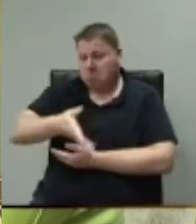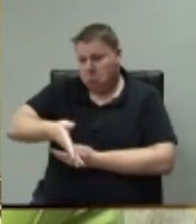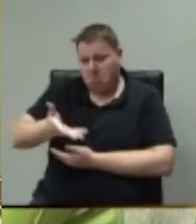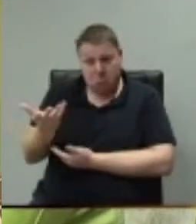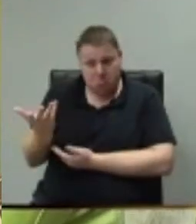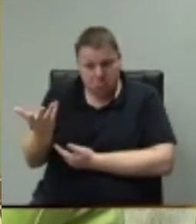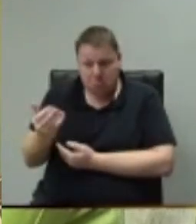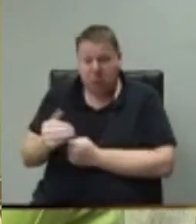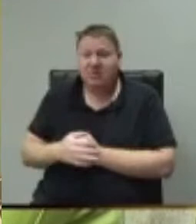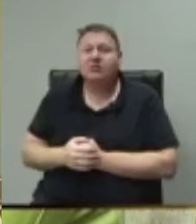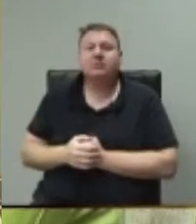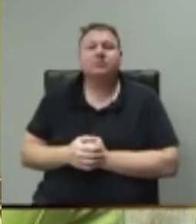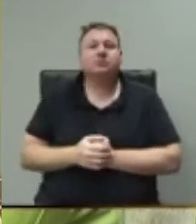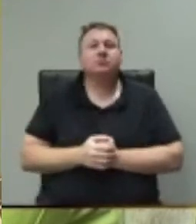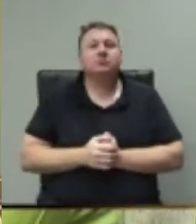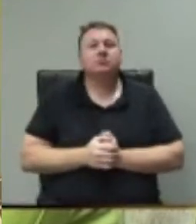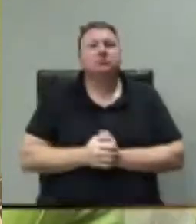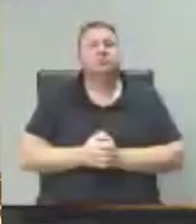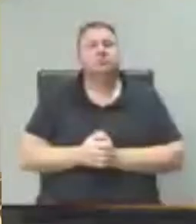committee?